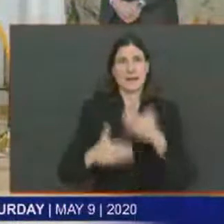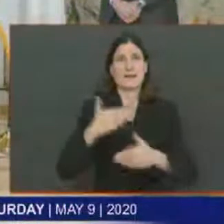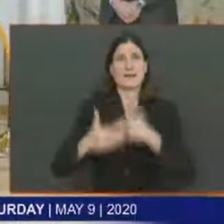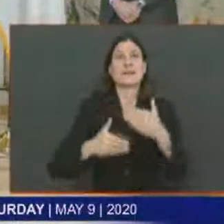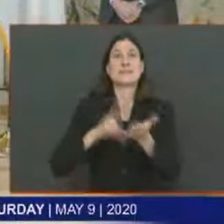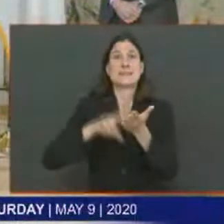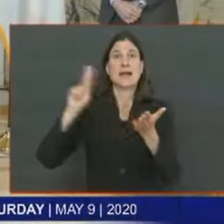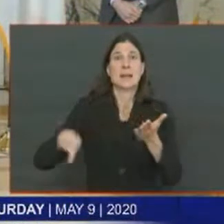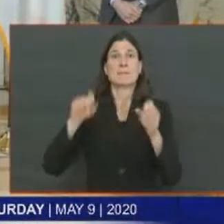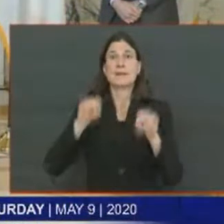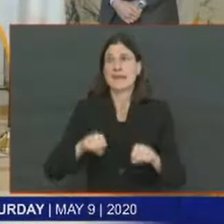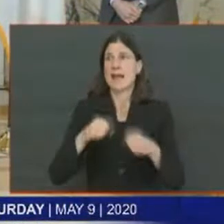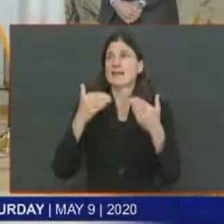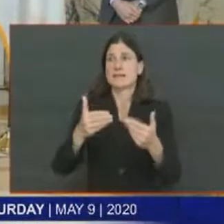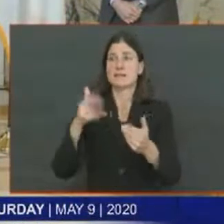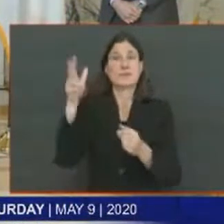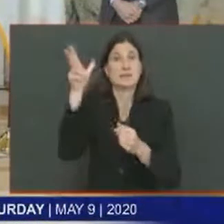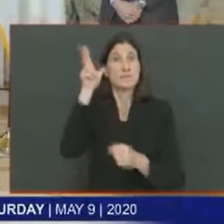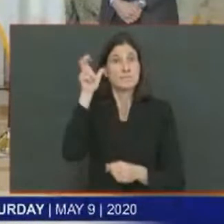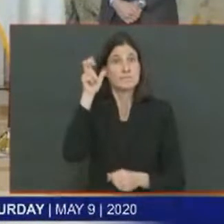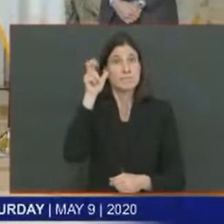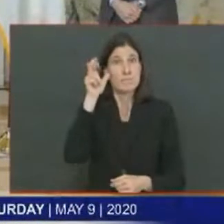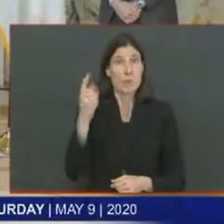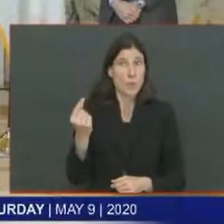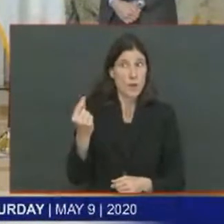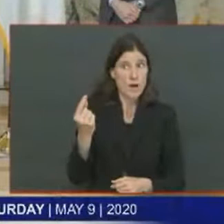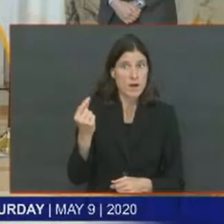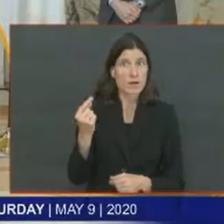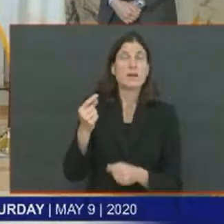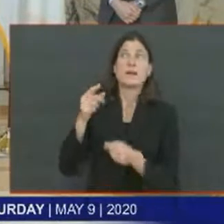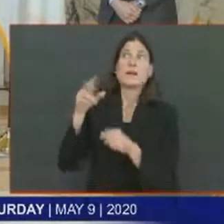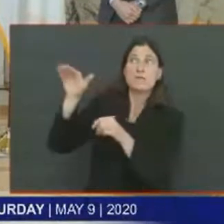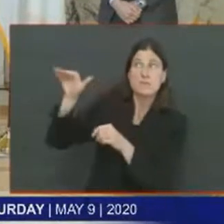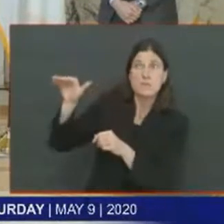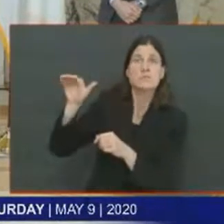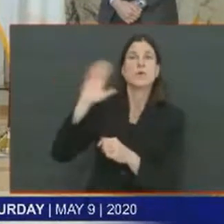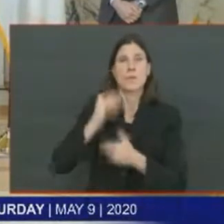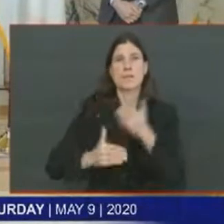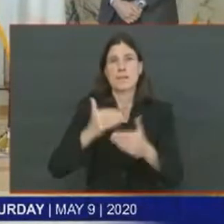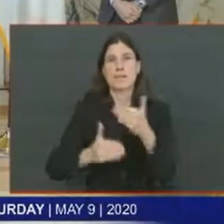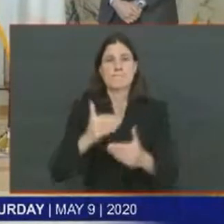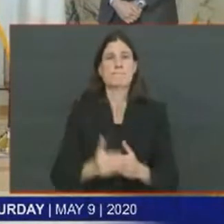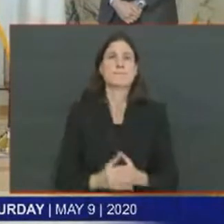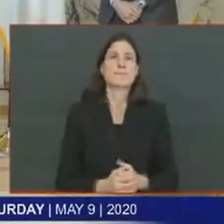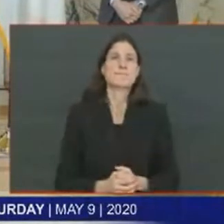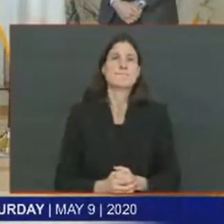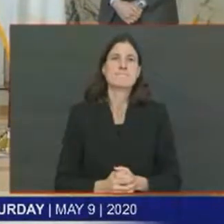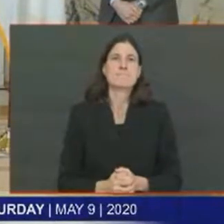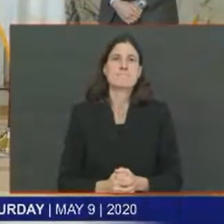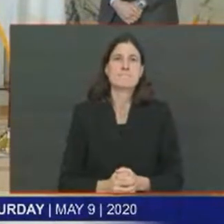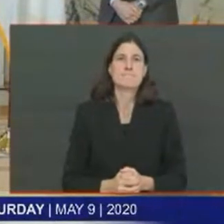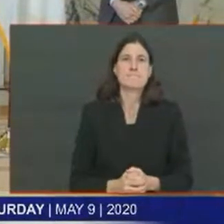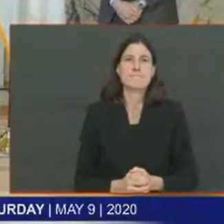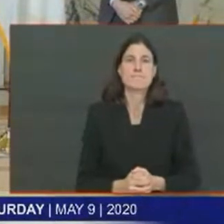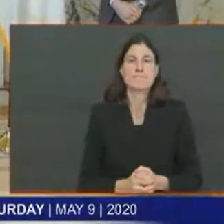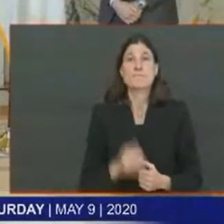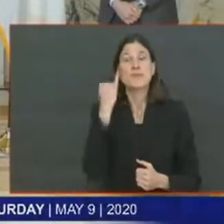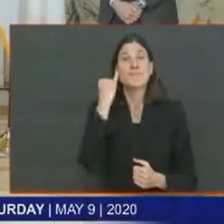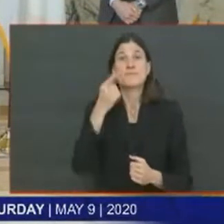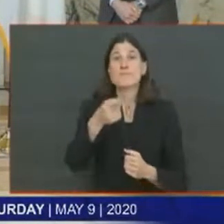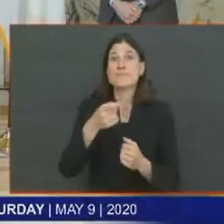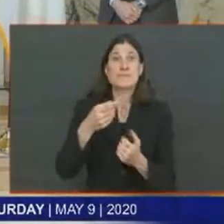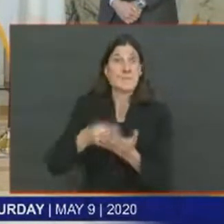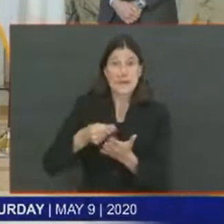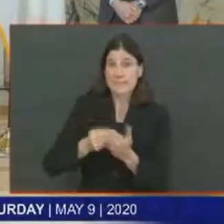reduces your payments. If you're not making any income right now, those payments could be as low as nothing.